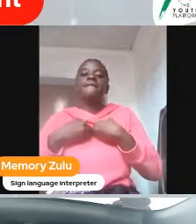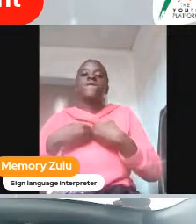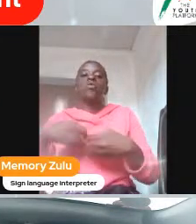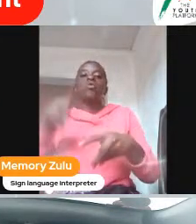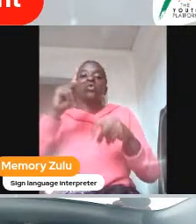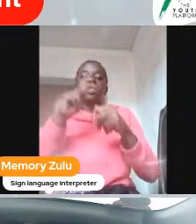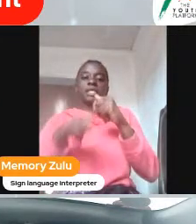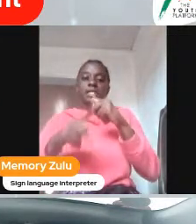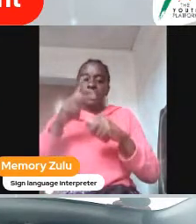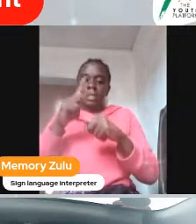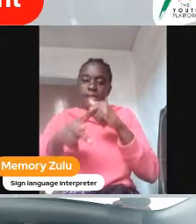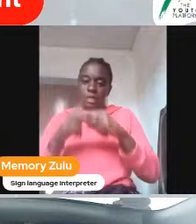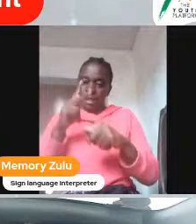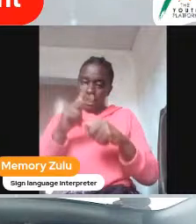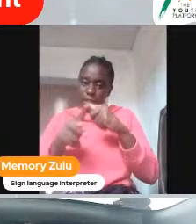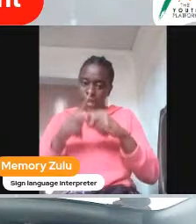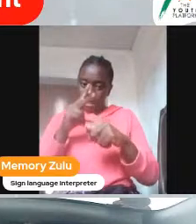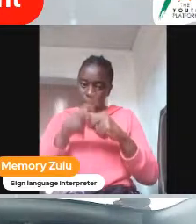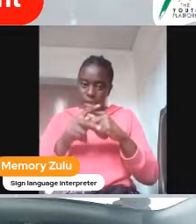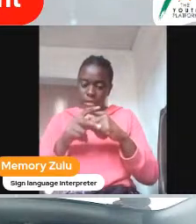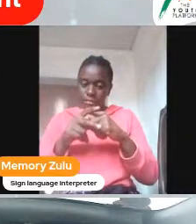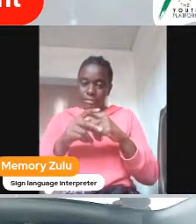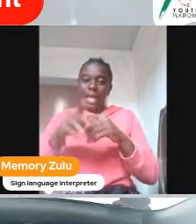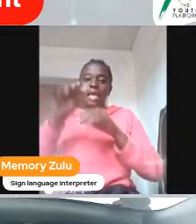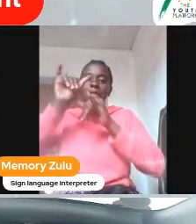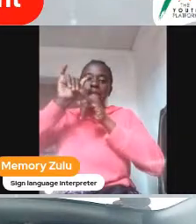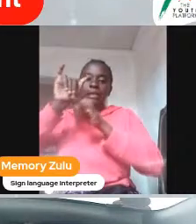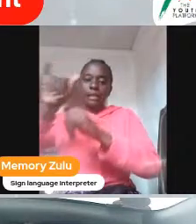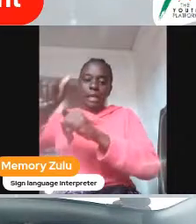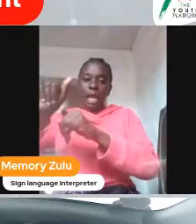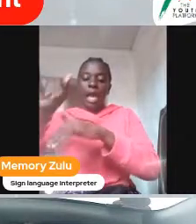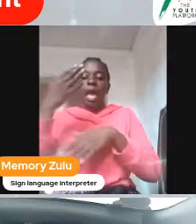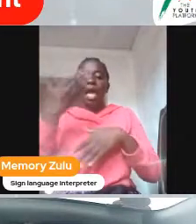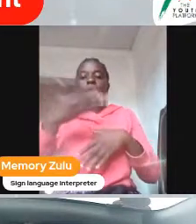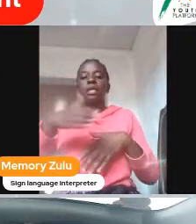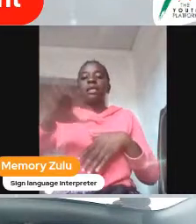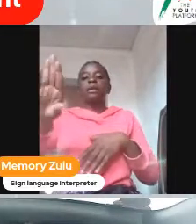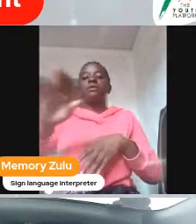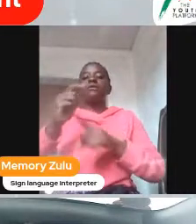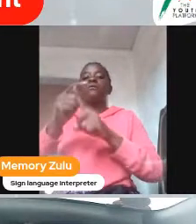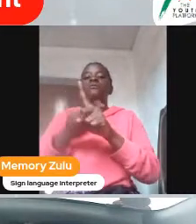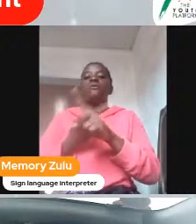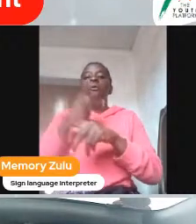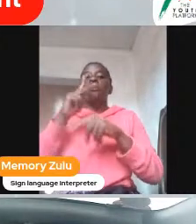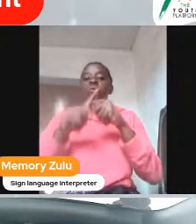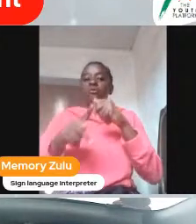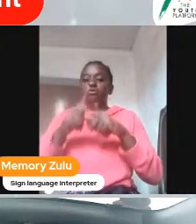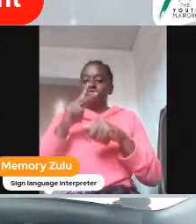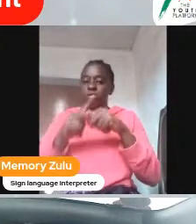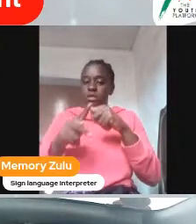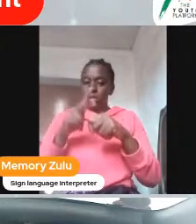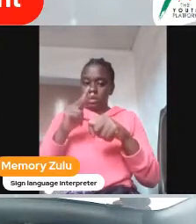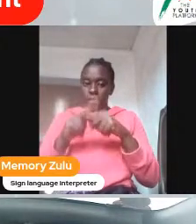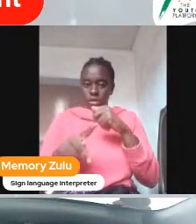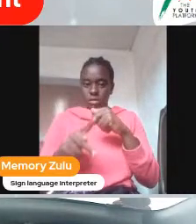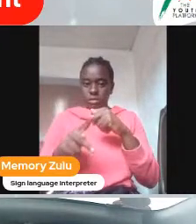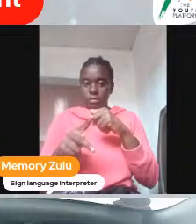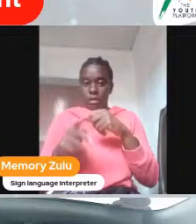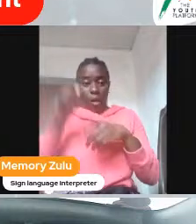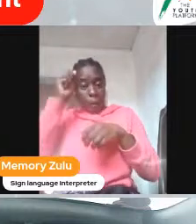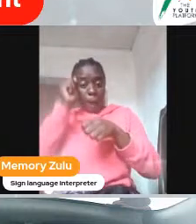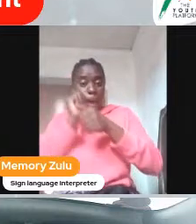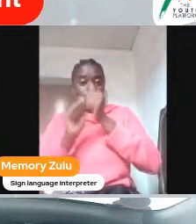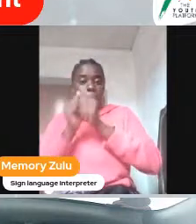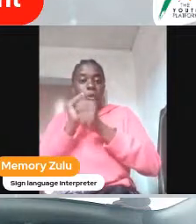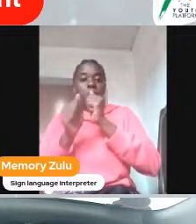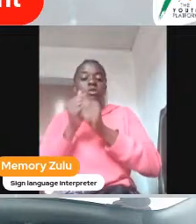sexual when someone is sexually active, that's when they contract. Maybe 90% of people contract the STIs. So abstinence